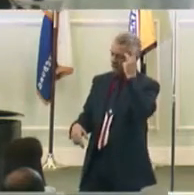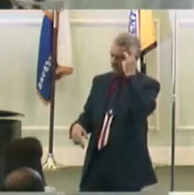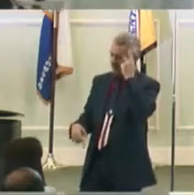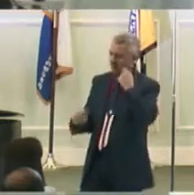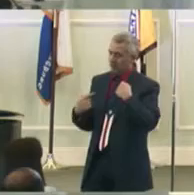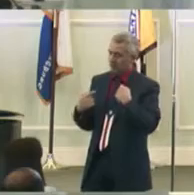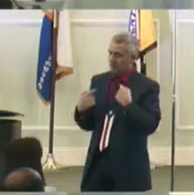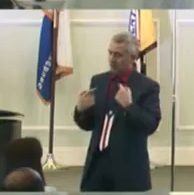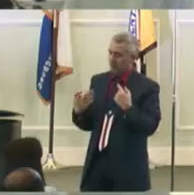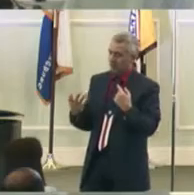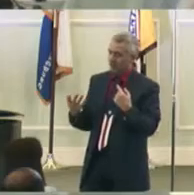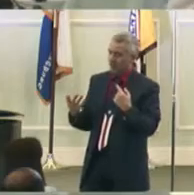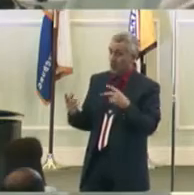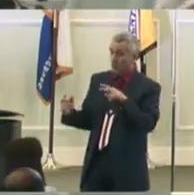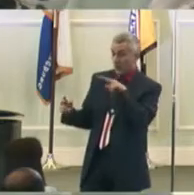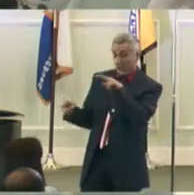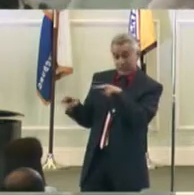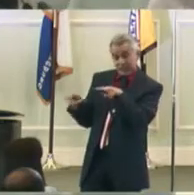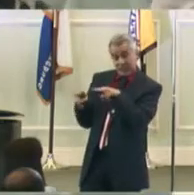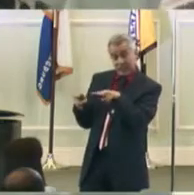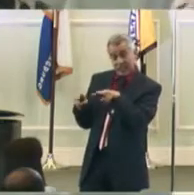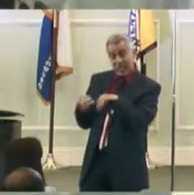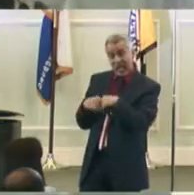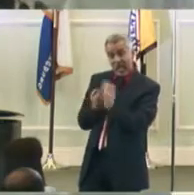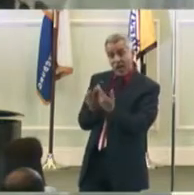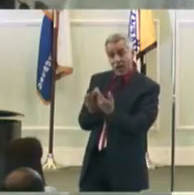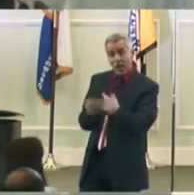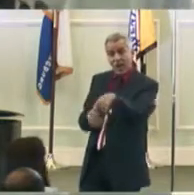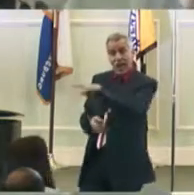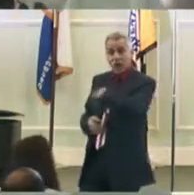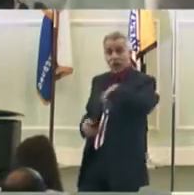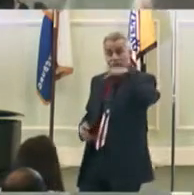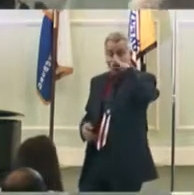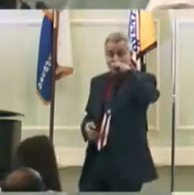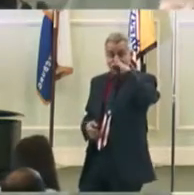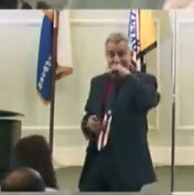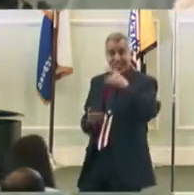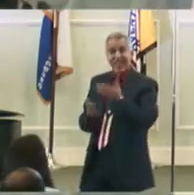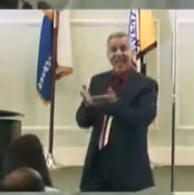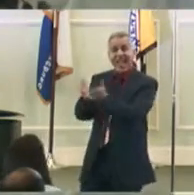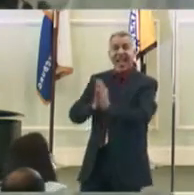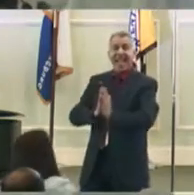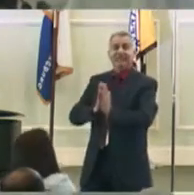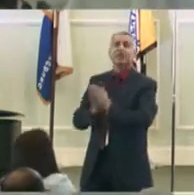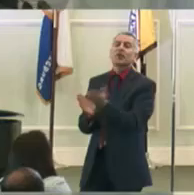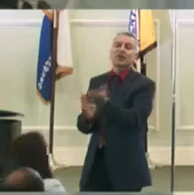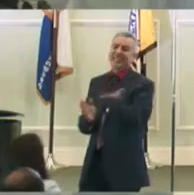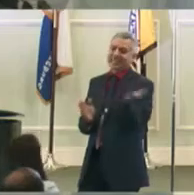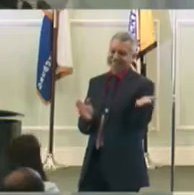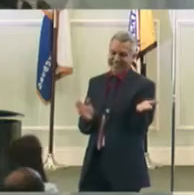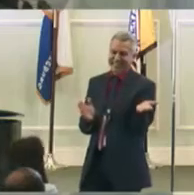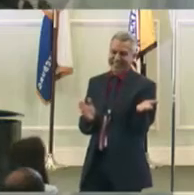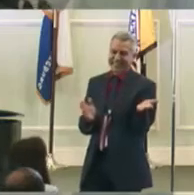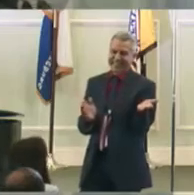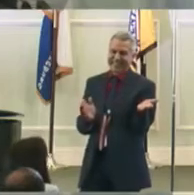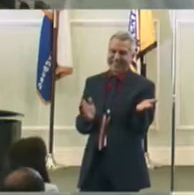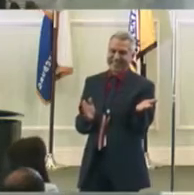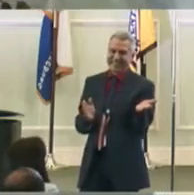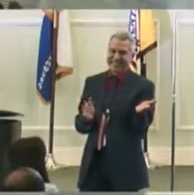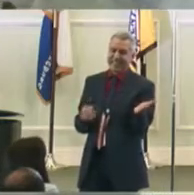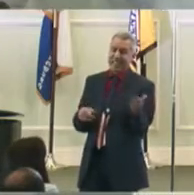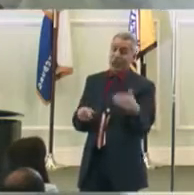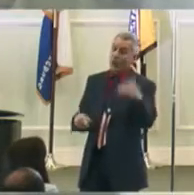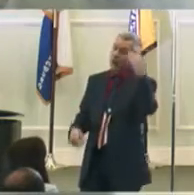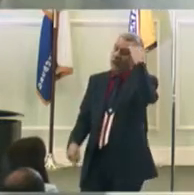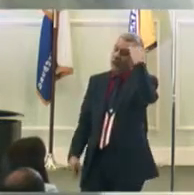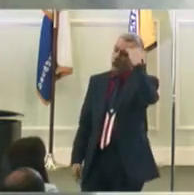probably wiser than me, and you find creative ways to share it when they become adults because they tune you out. So you got to figure out different ways to do it. But everything you're doing